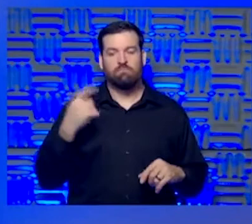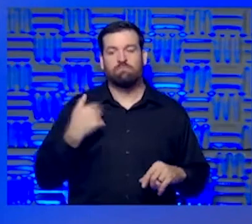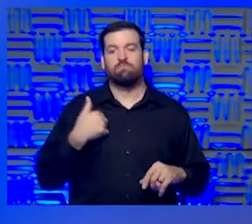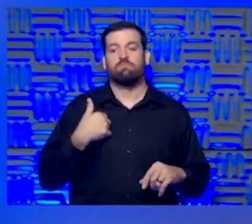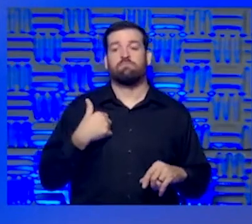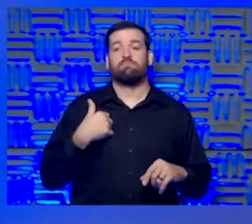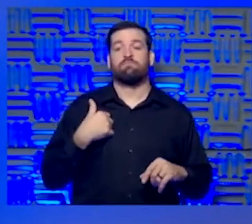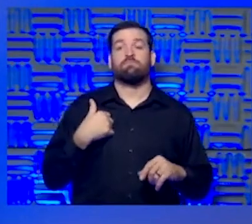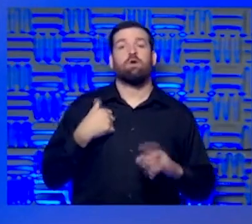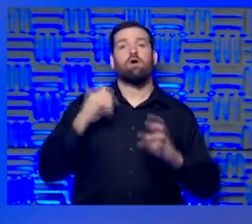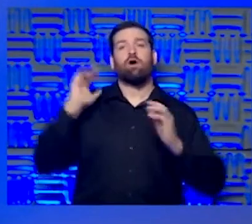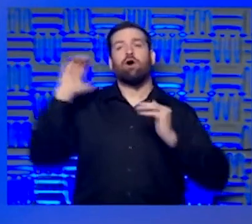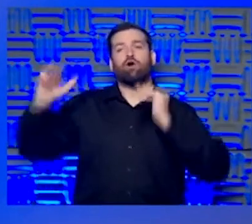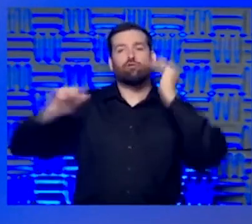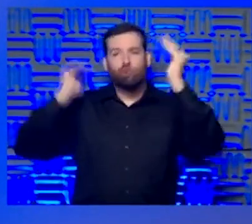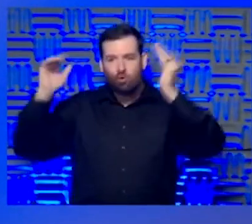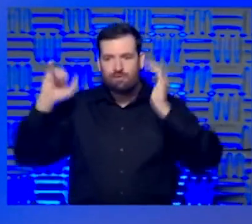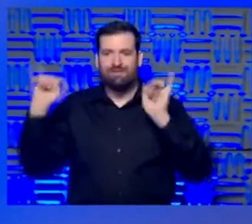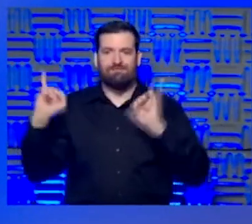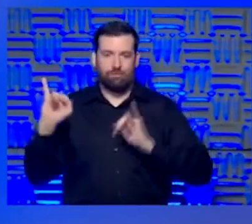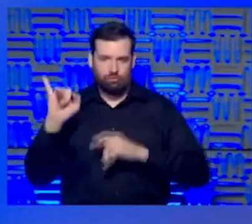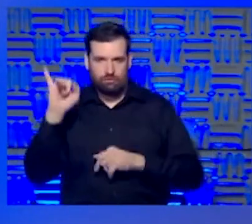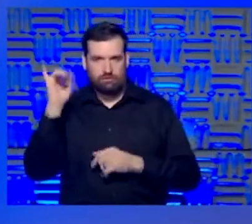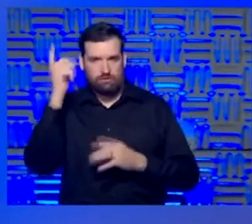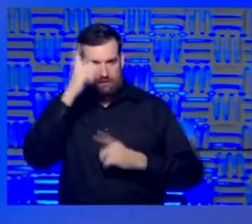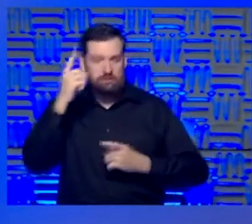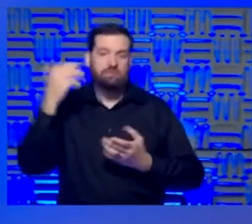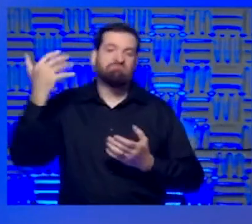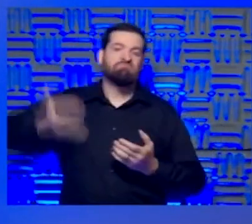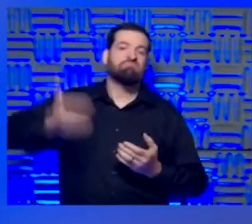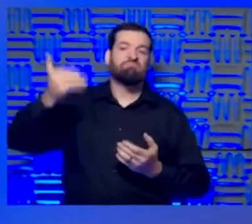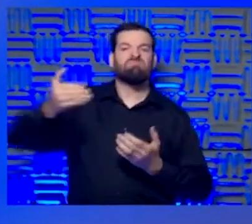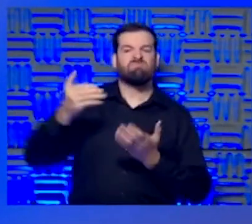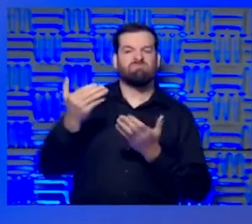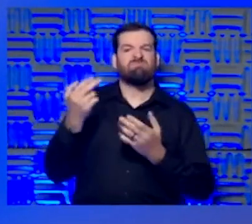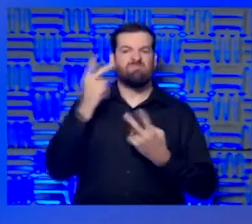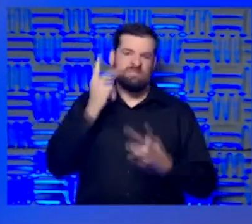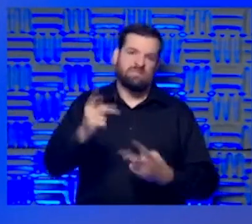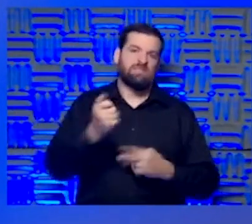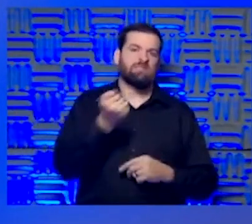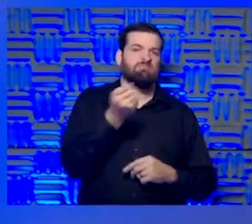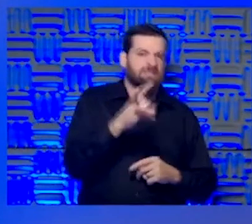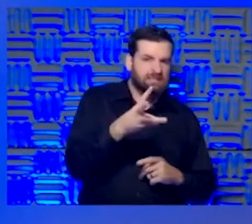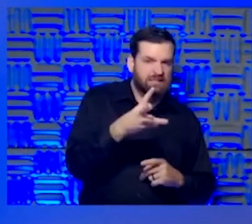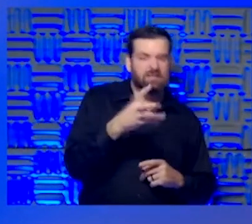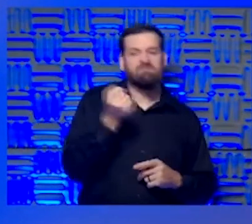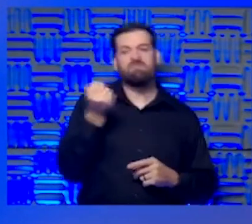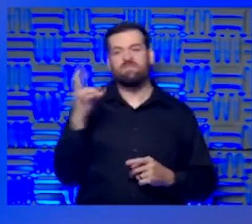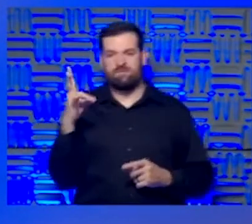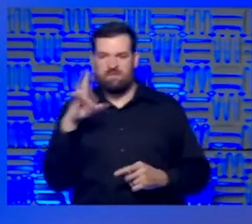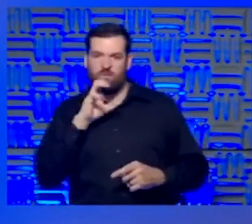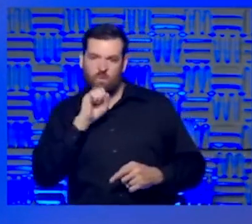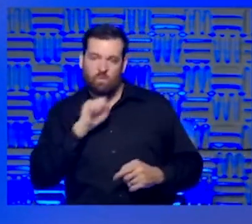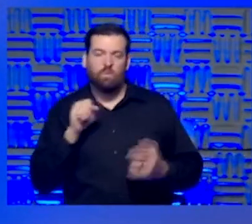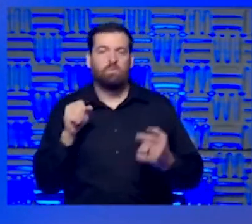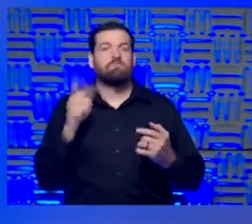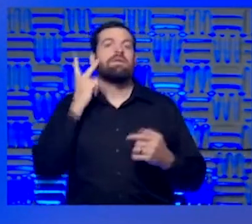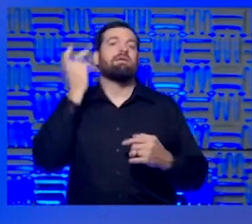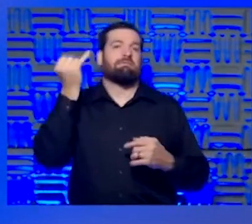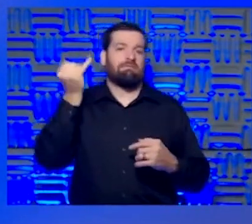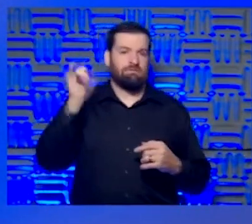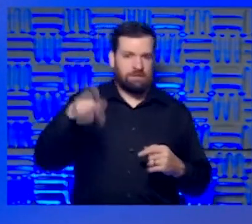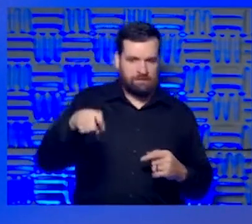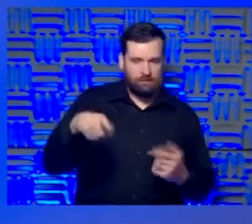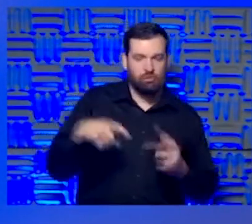as adult infectious disease, we will occasionally see patients that are younger, 16, 17, if needed. But certainly, I think for the